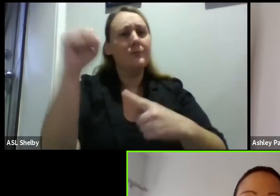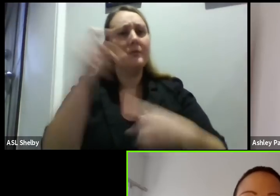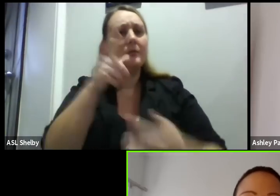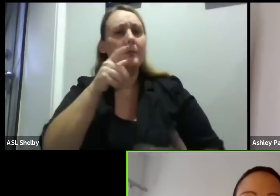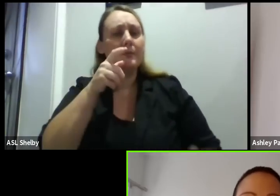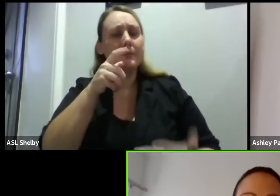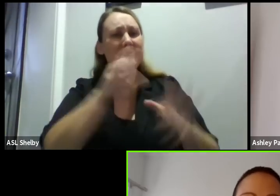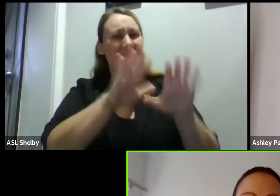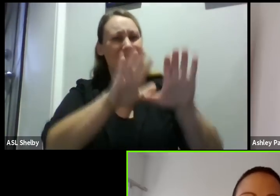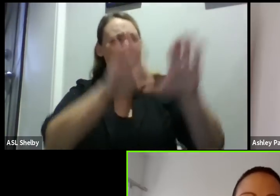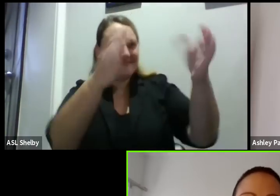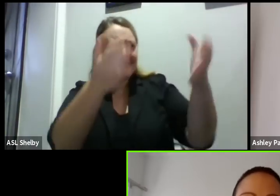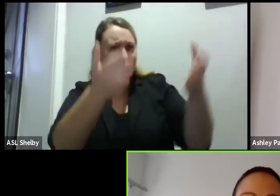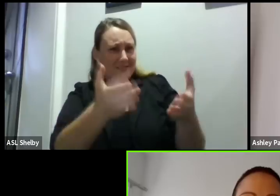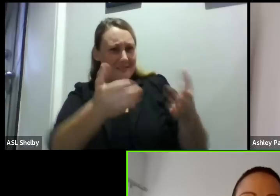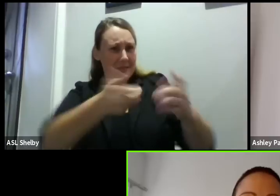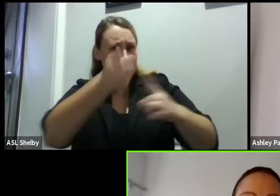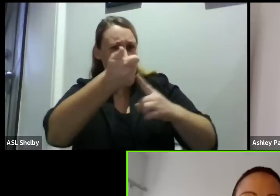that assault our lives.